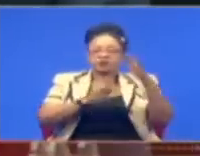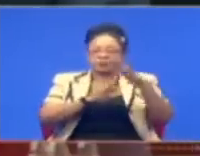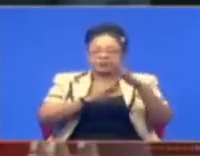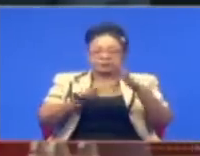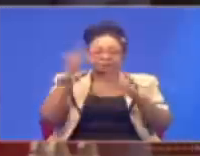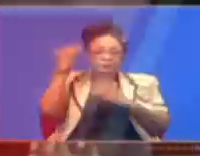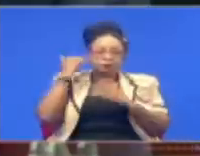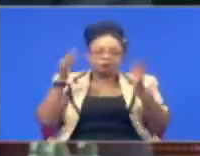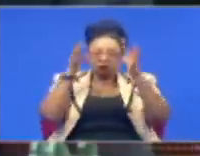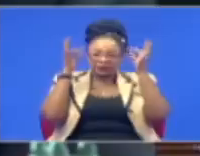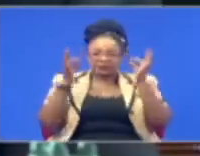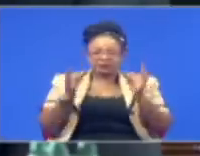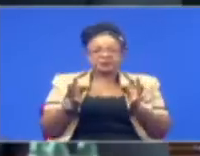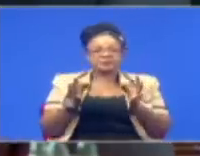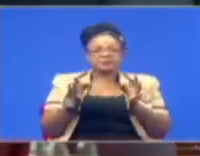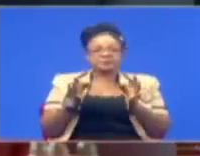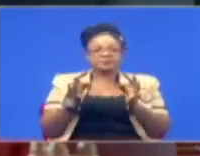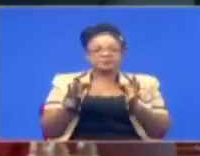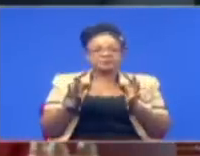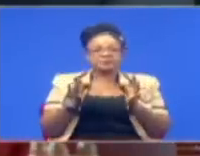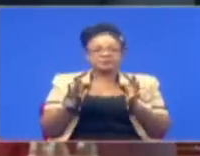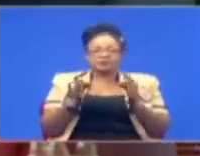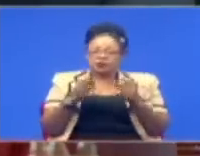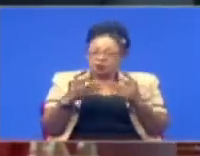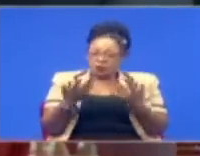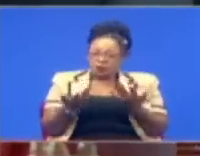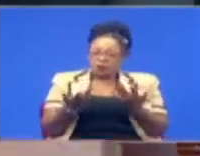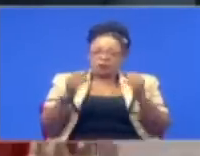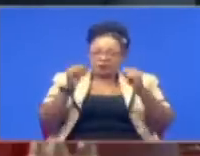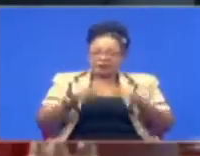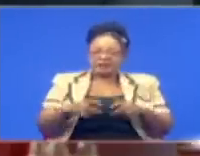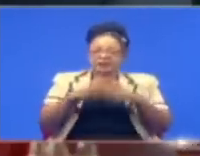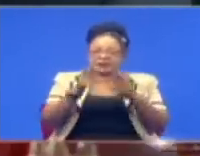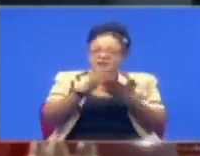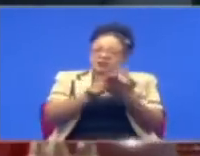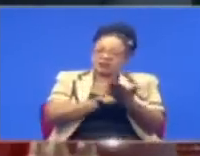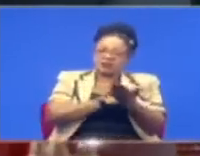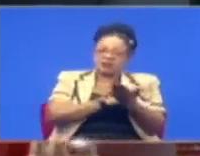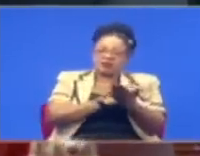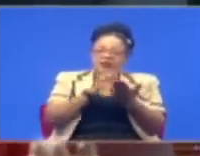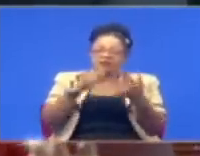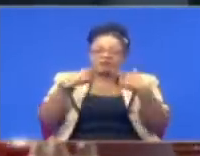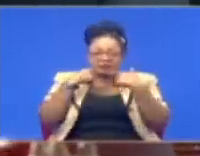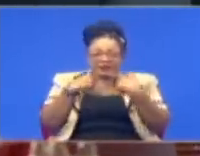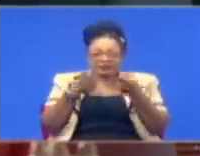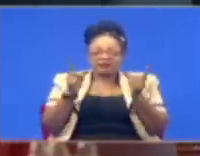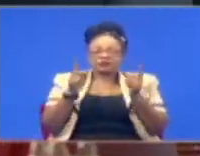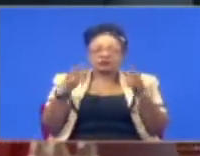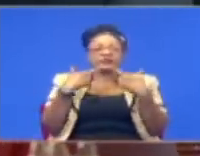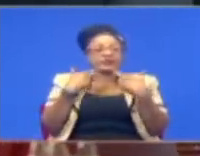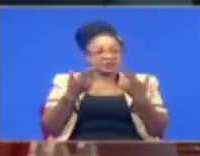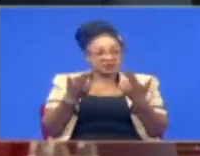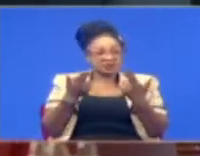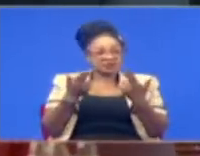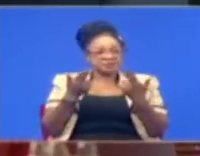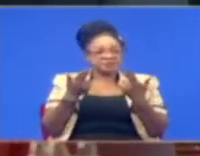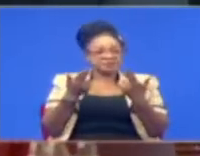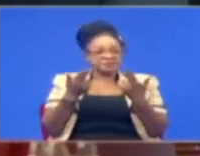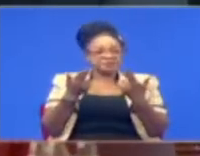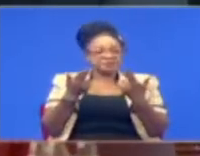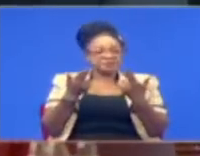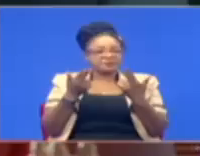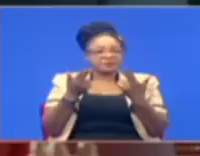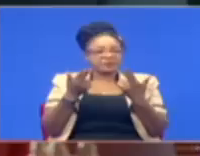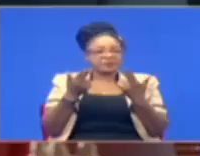decide. Or let's start a little earlier. From the declaration of the result, an aggrieved